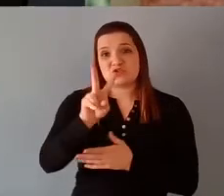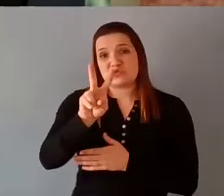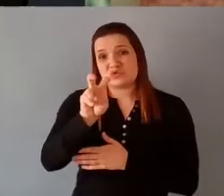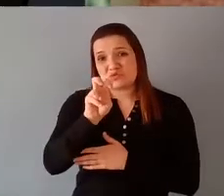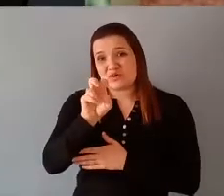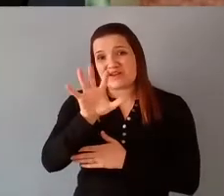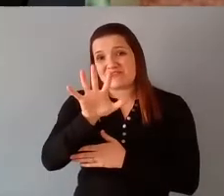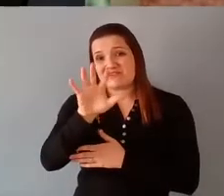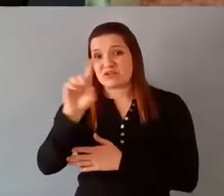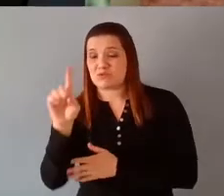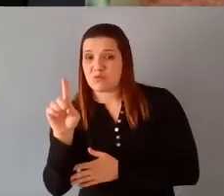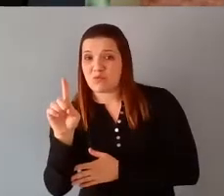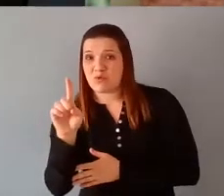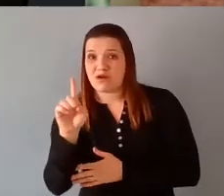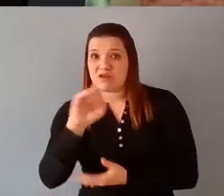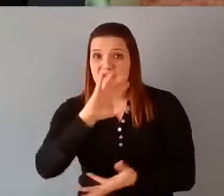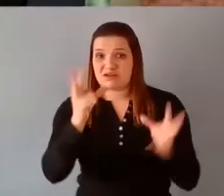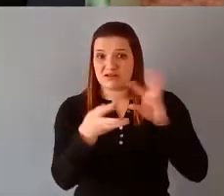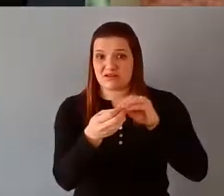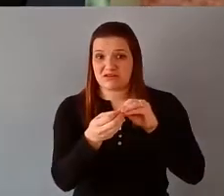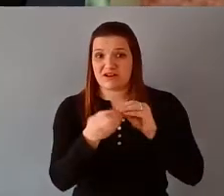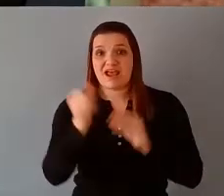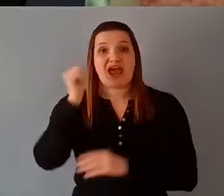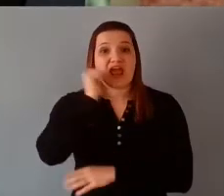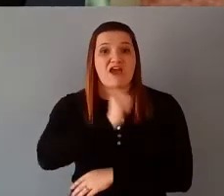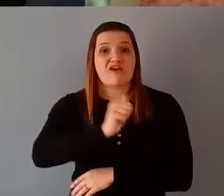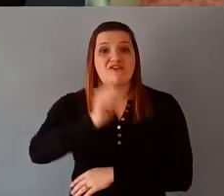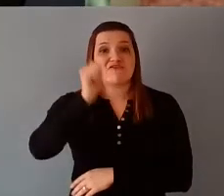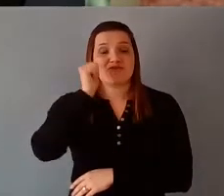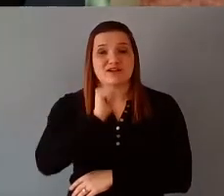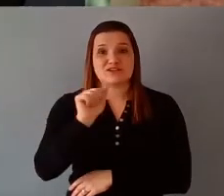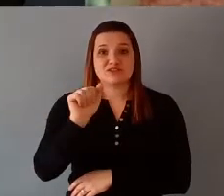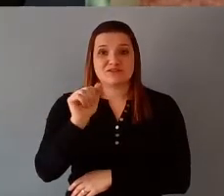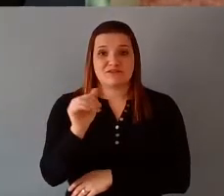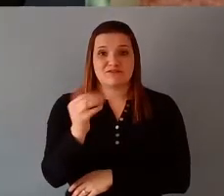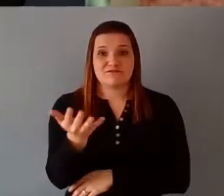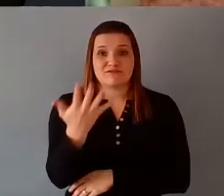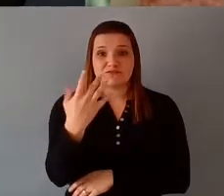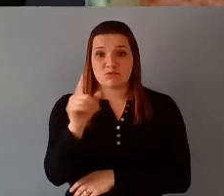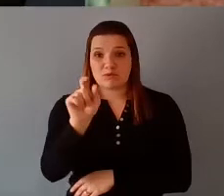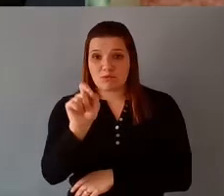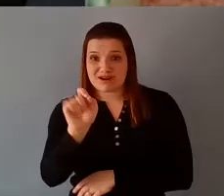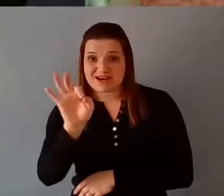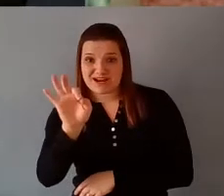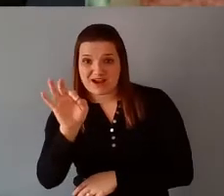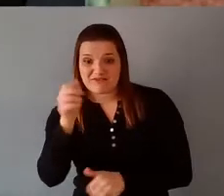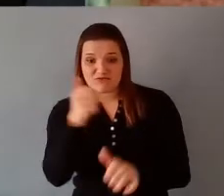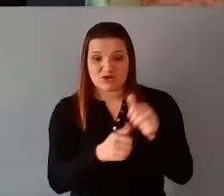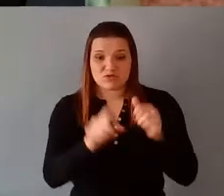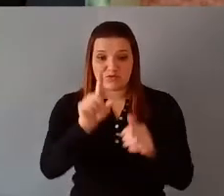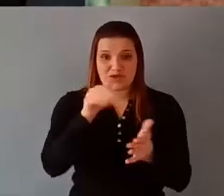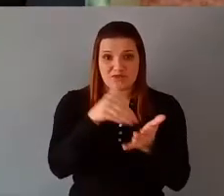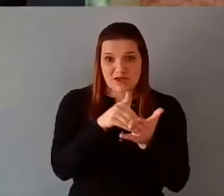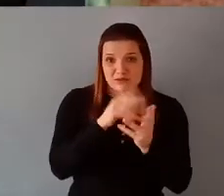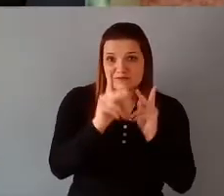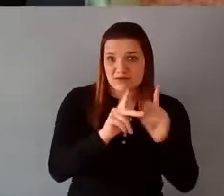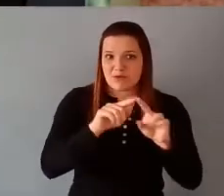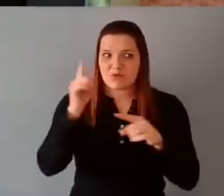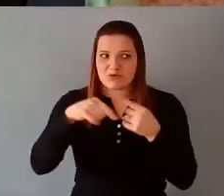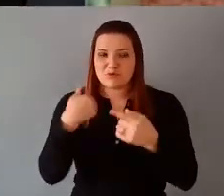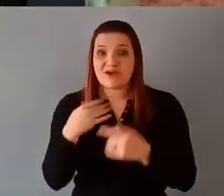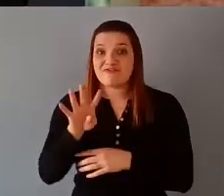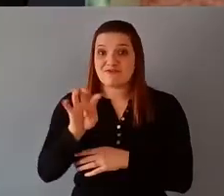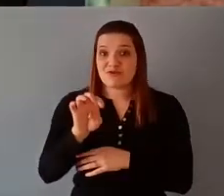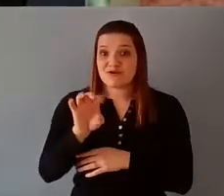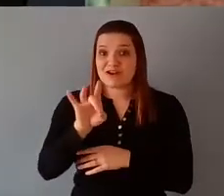251 in total every day. So 51.9 per 100,000 people, but when you have